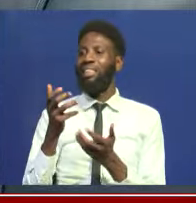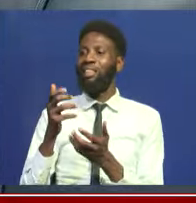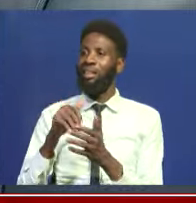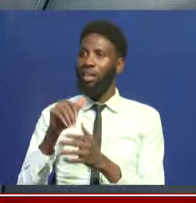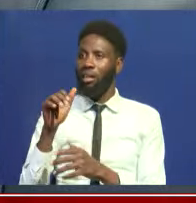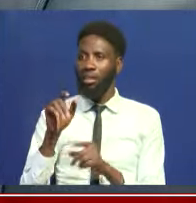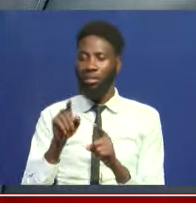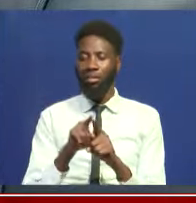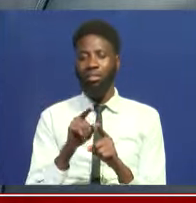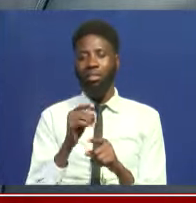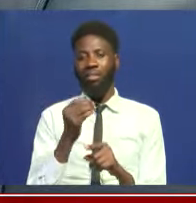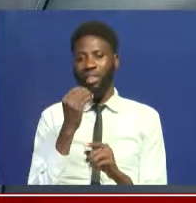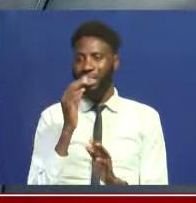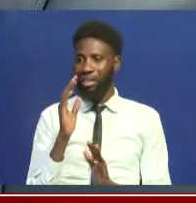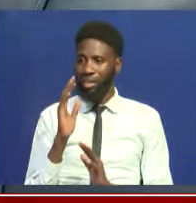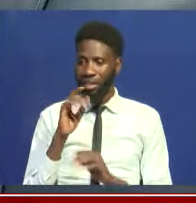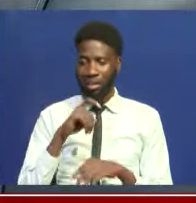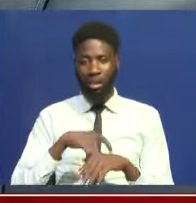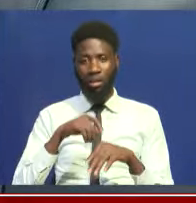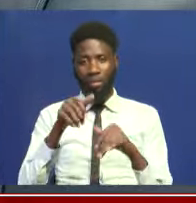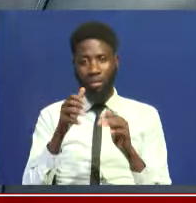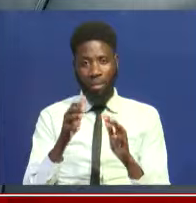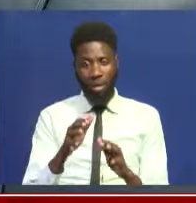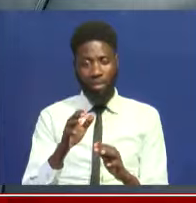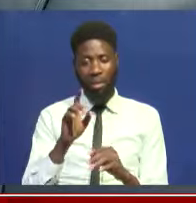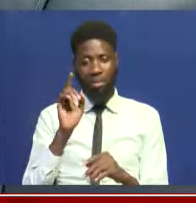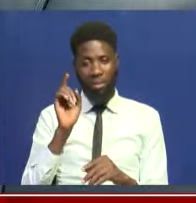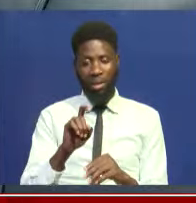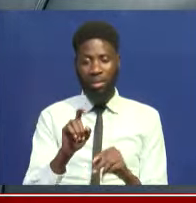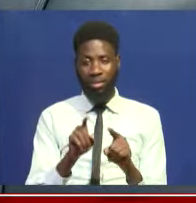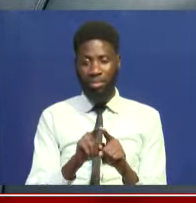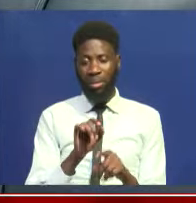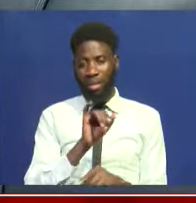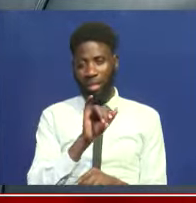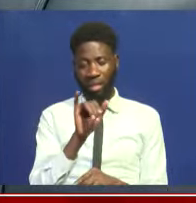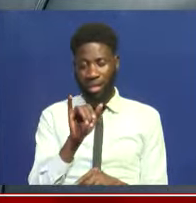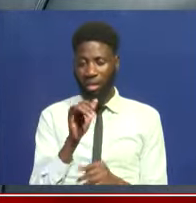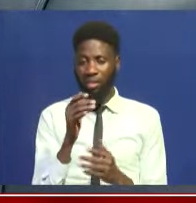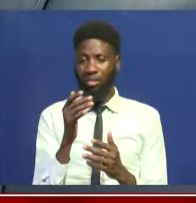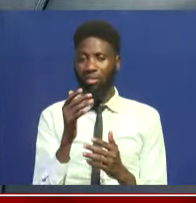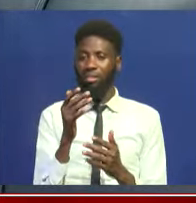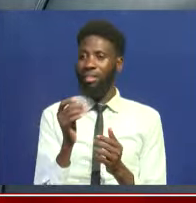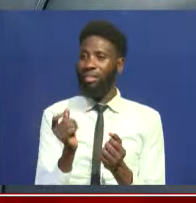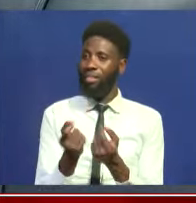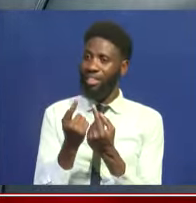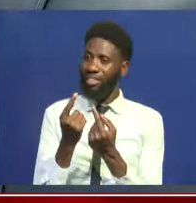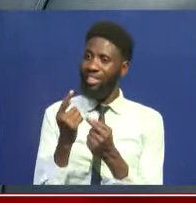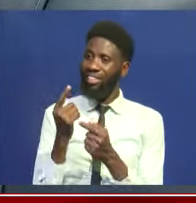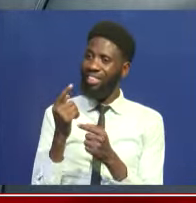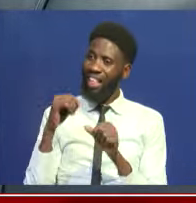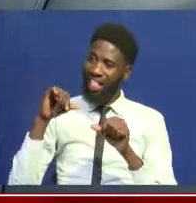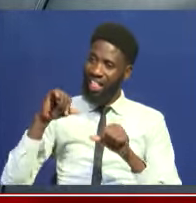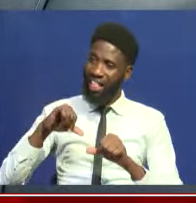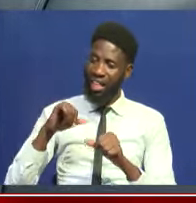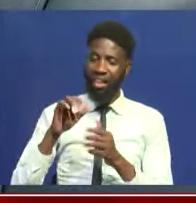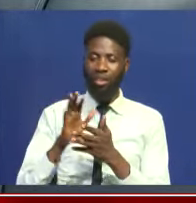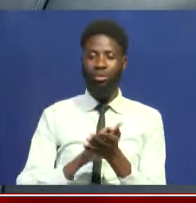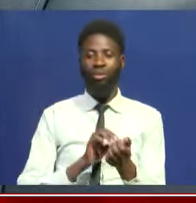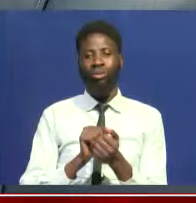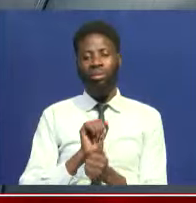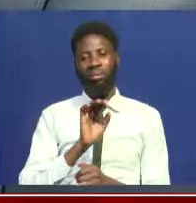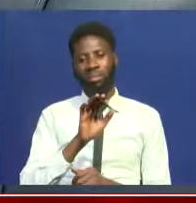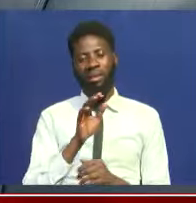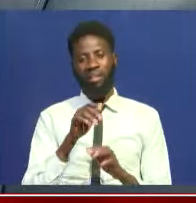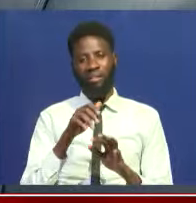food security when the farmers have to contend with these adverse events, destroying their crops and slowing